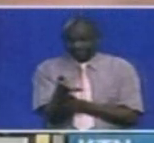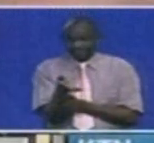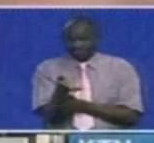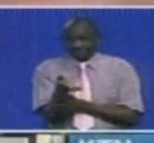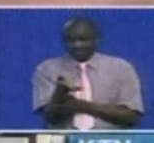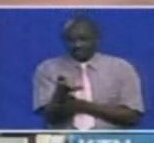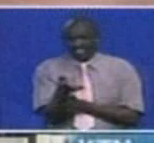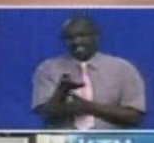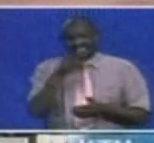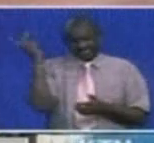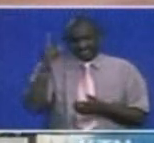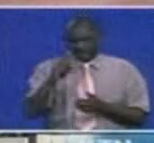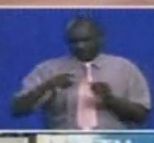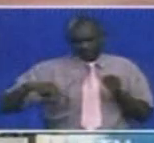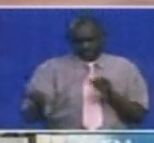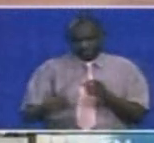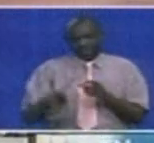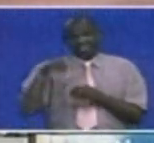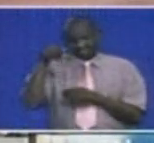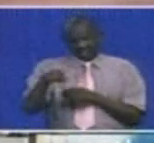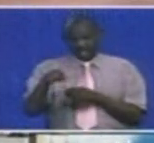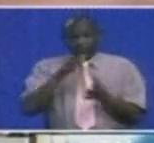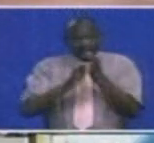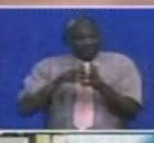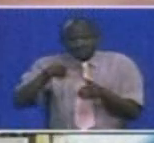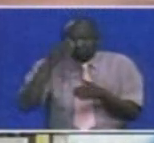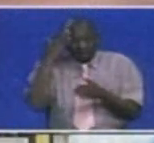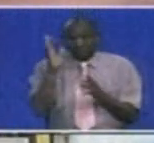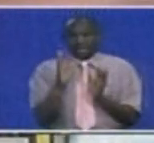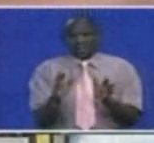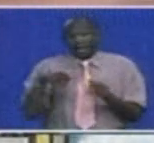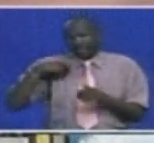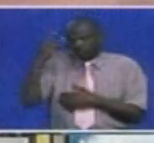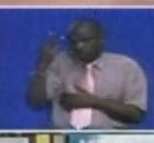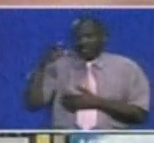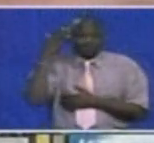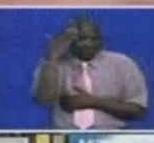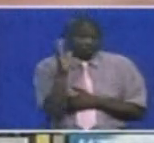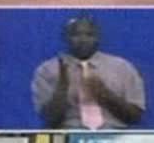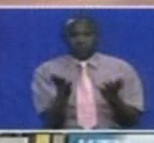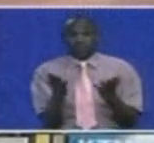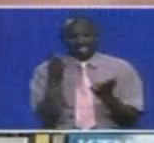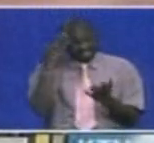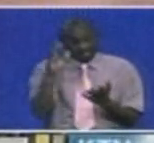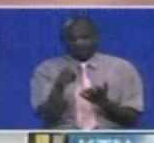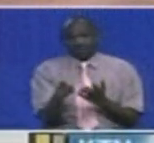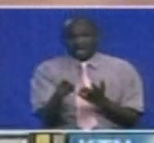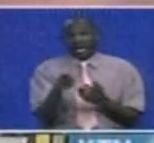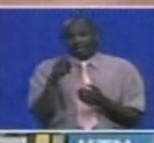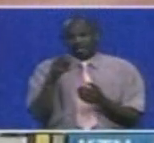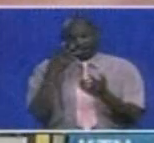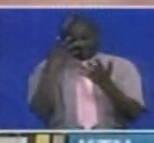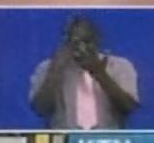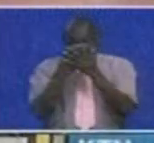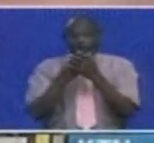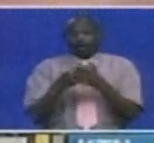was electrocuted without the knowledge of the two others plus one prison officer